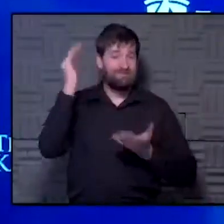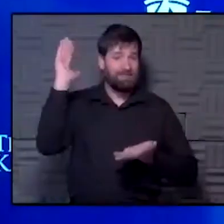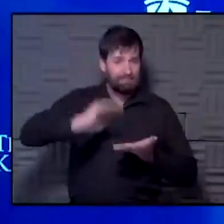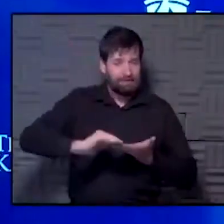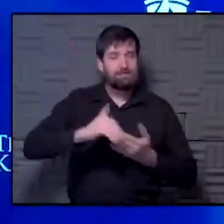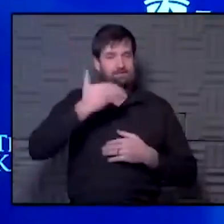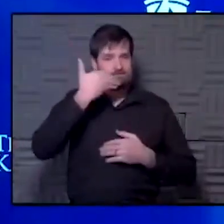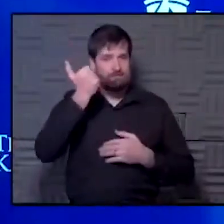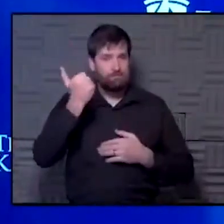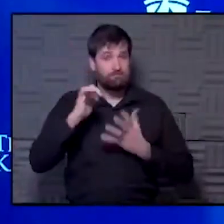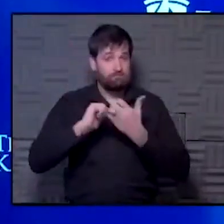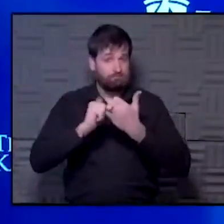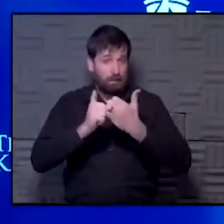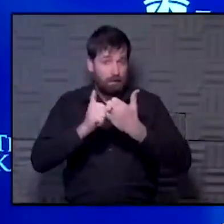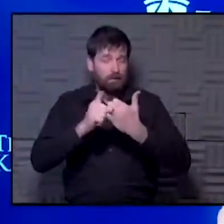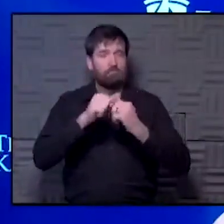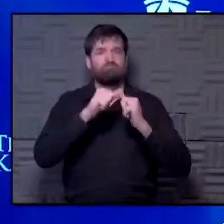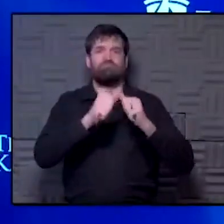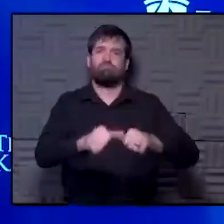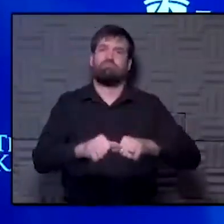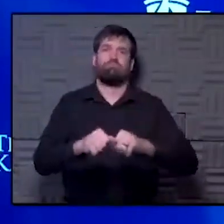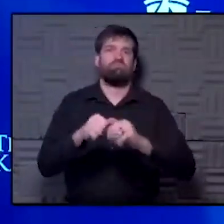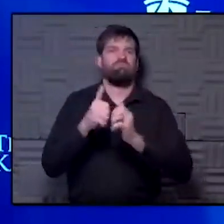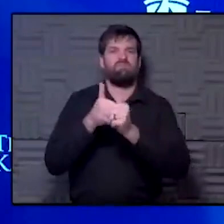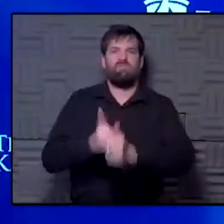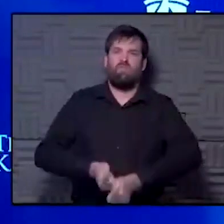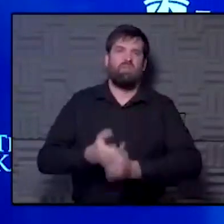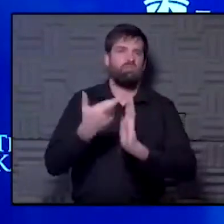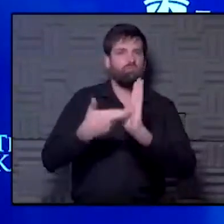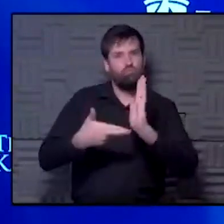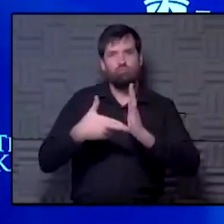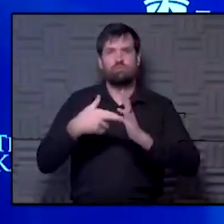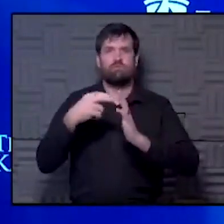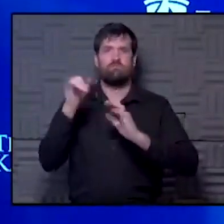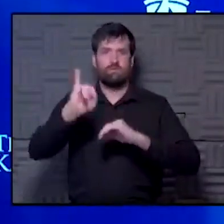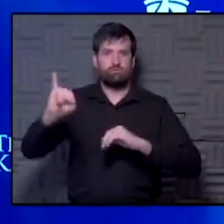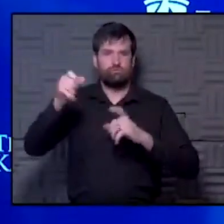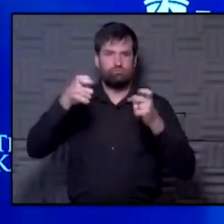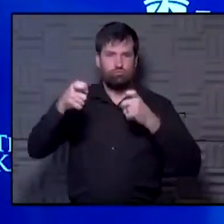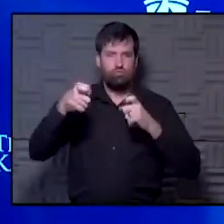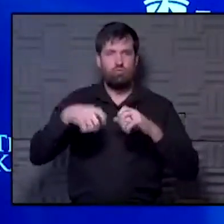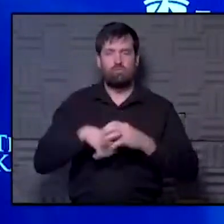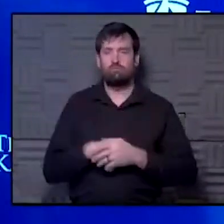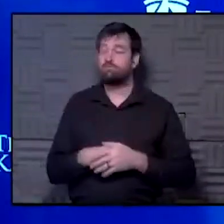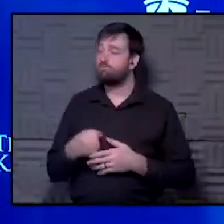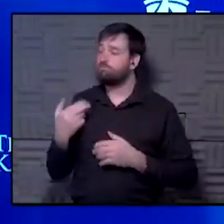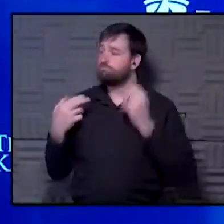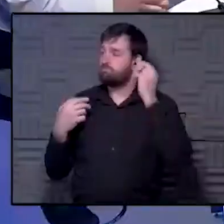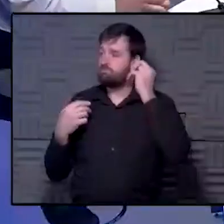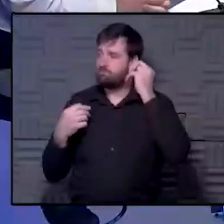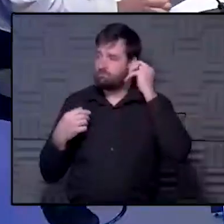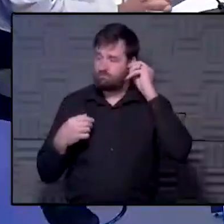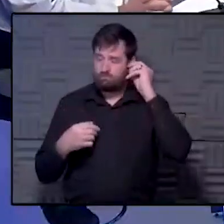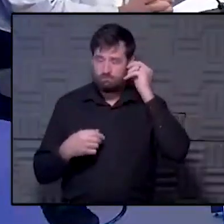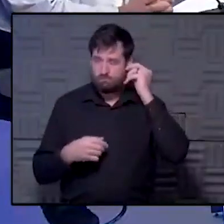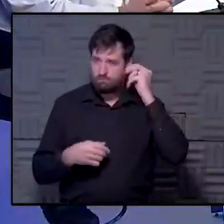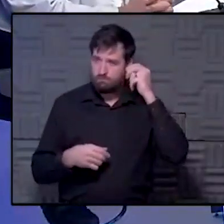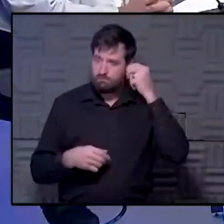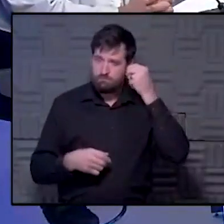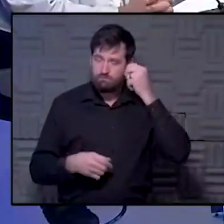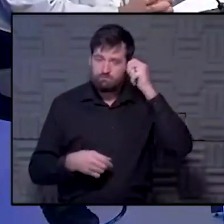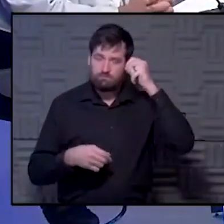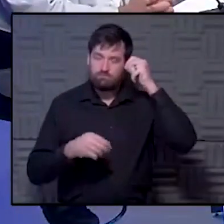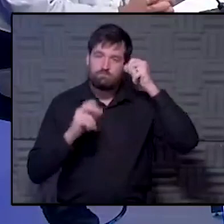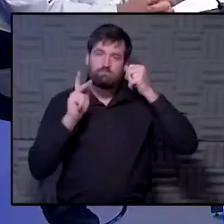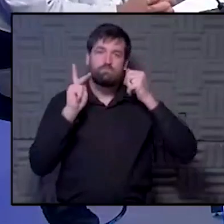lower. The way we can be lower is if you continue to follow the rules of infection prevention and control. Hey, our guests today include KCK Mayor and Chief Executive Officer